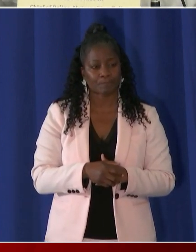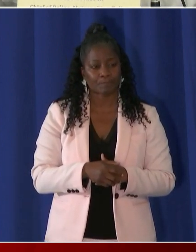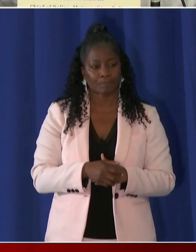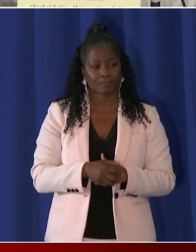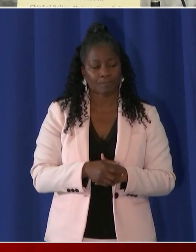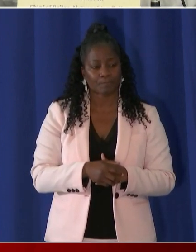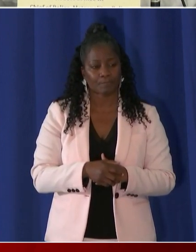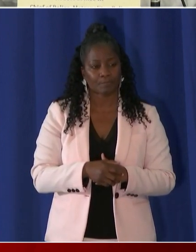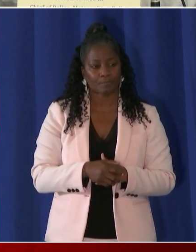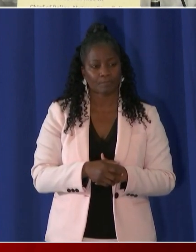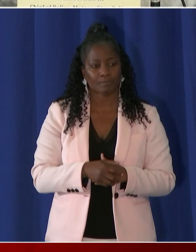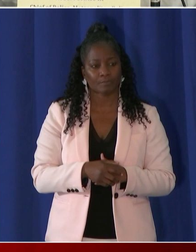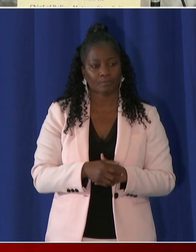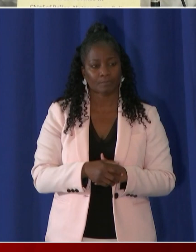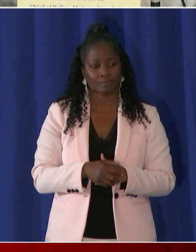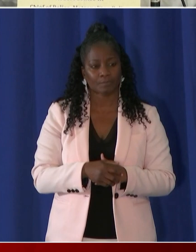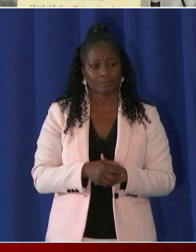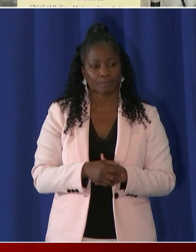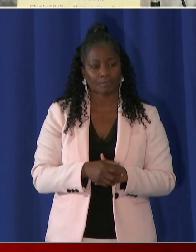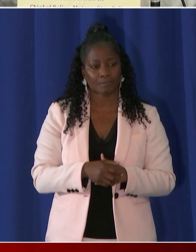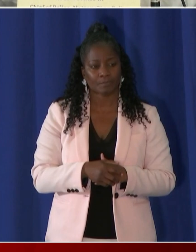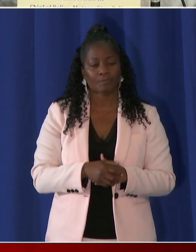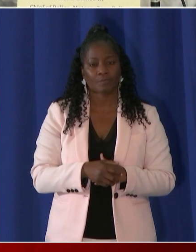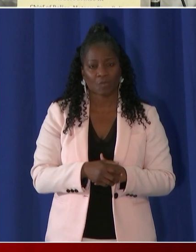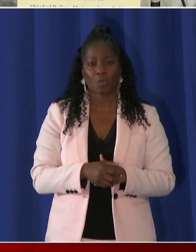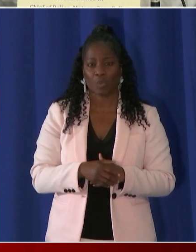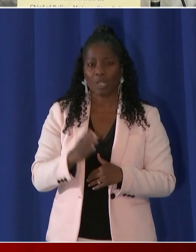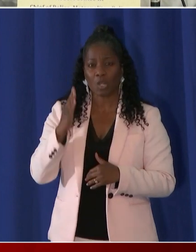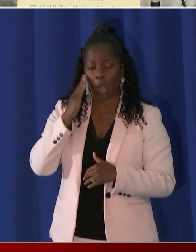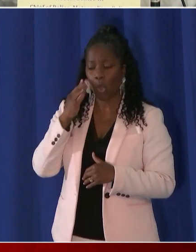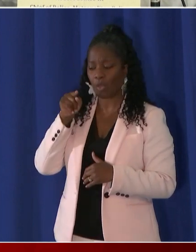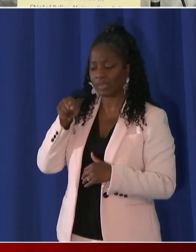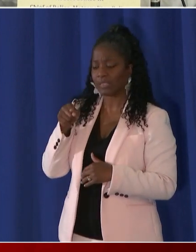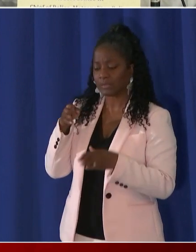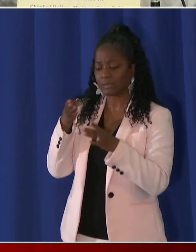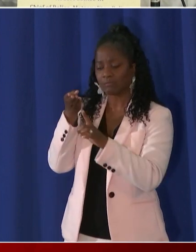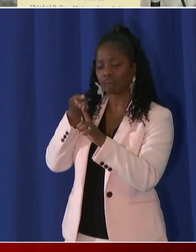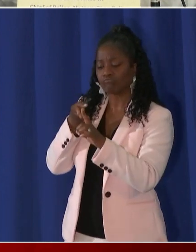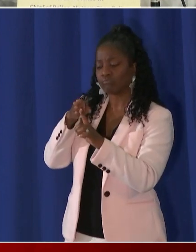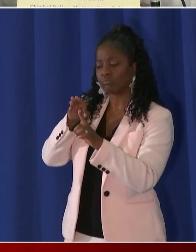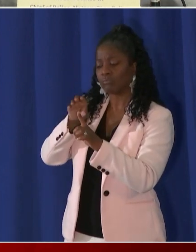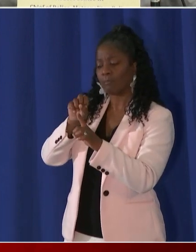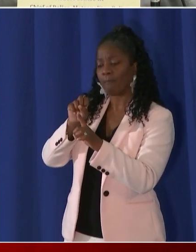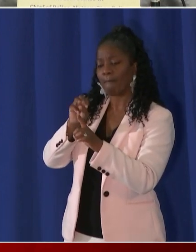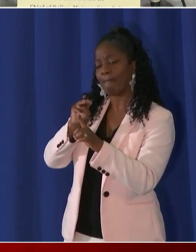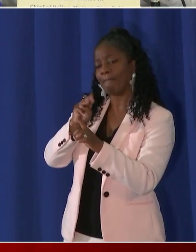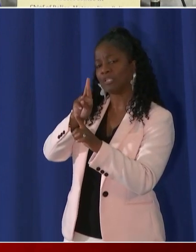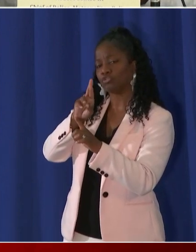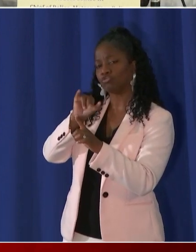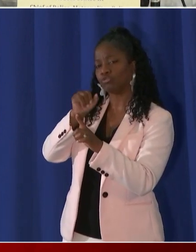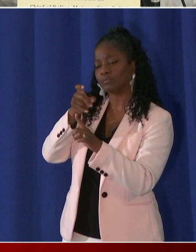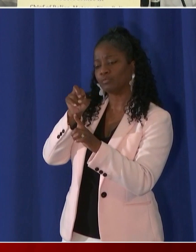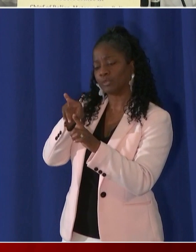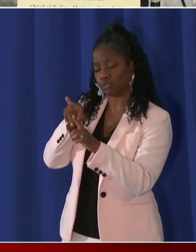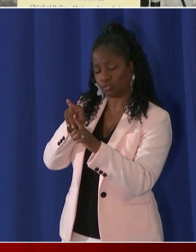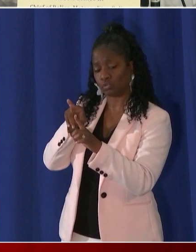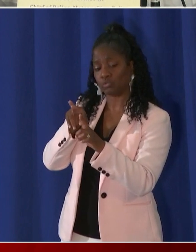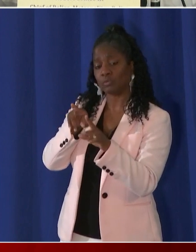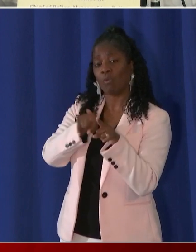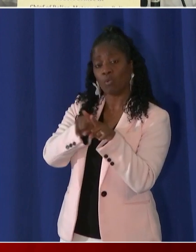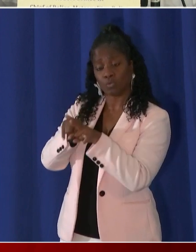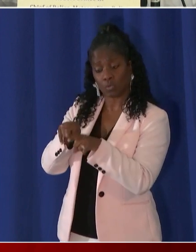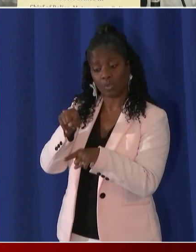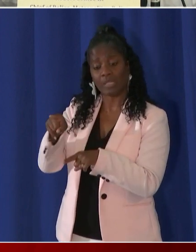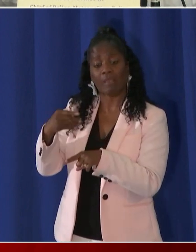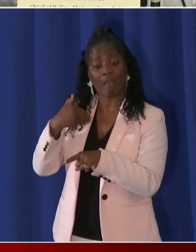We know that this person, that Mr. Spencer, in addition to the firearms that we recovered there, he also had